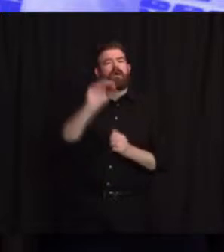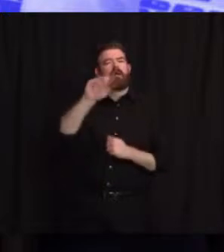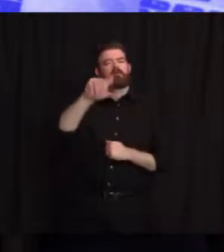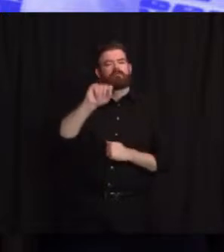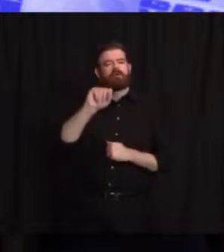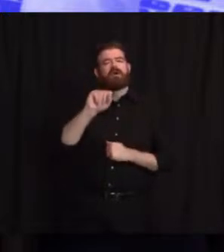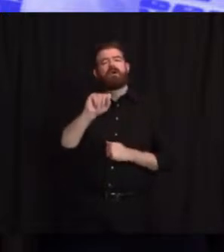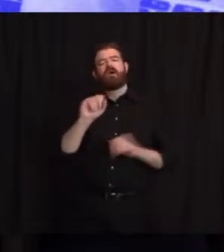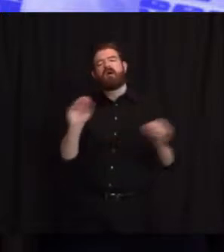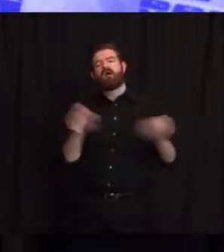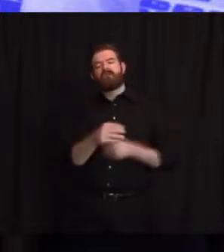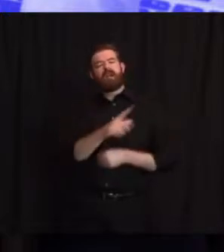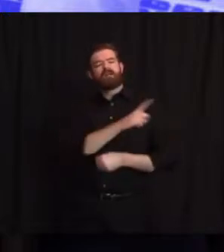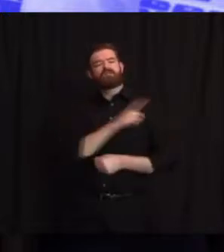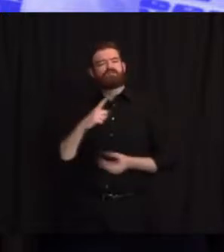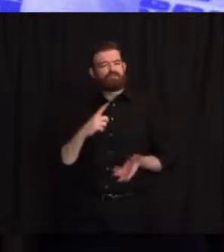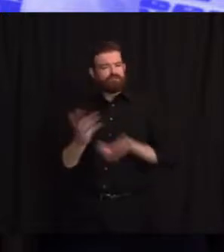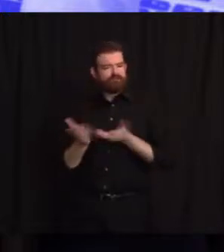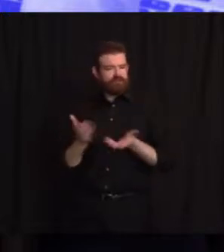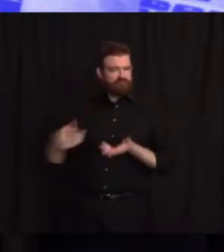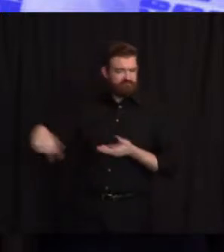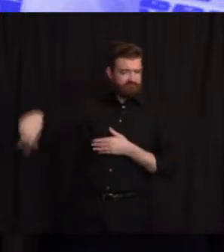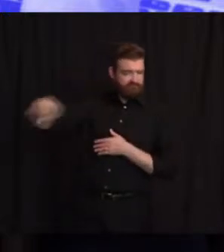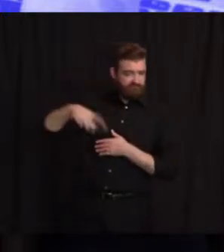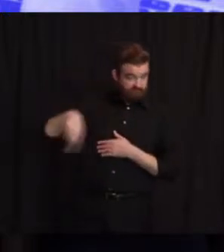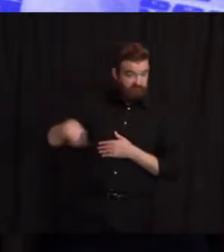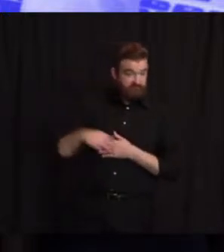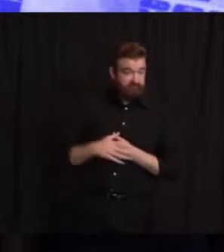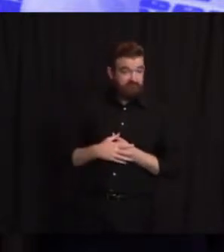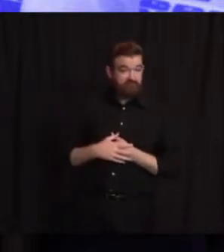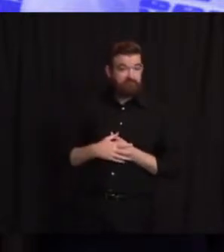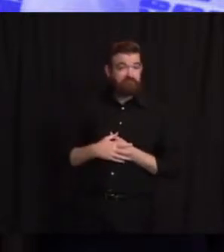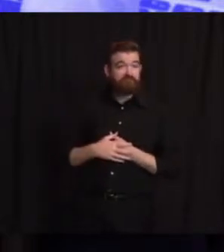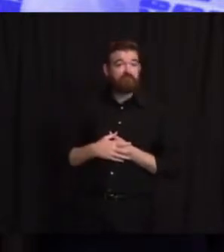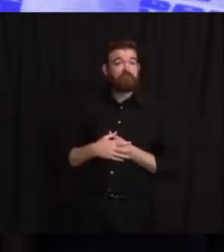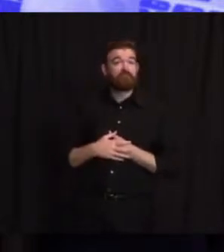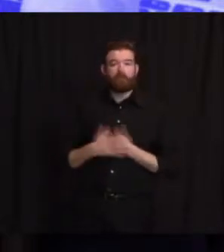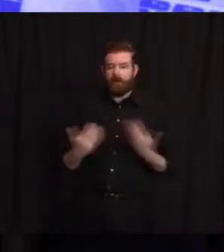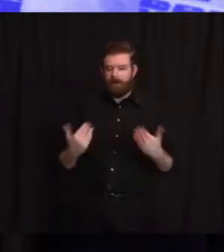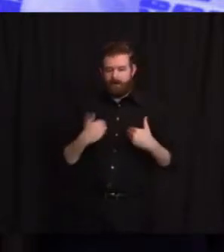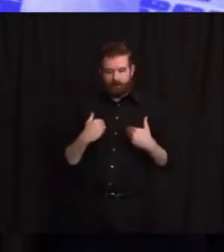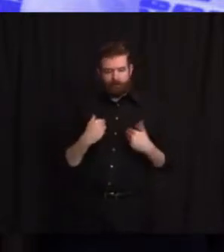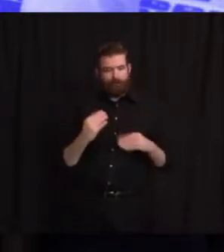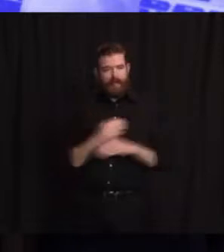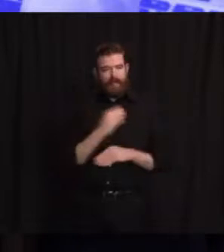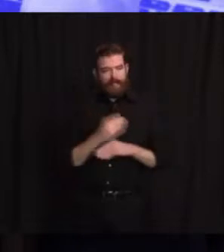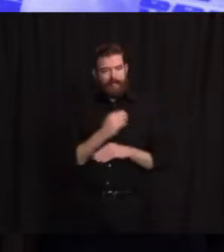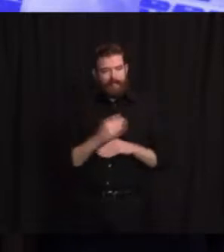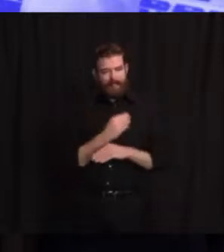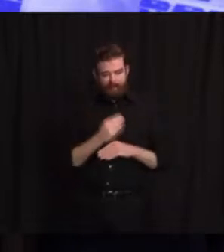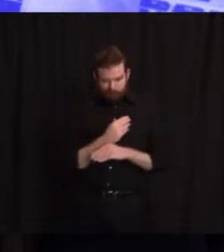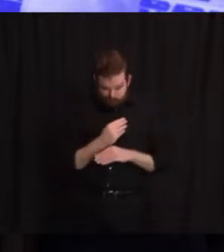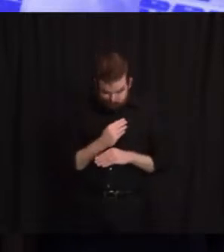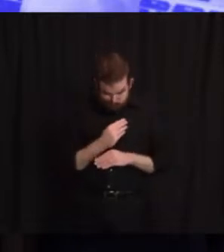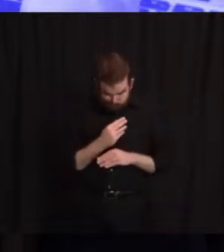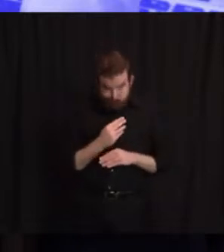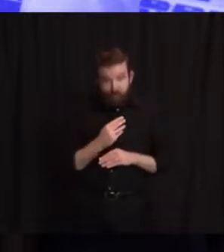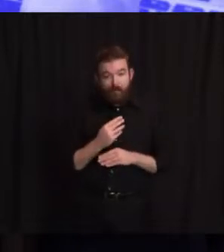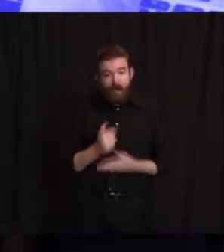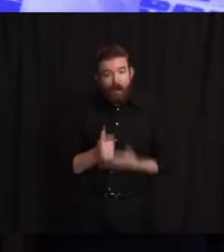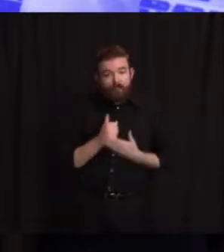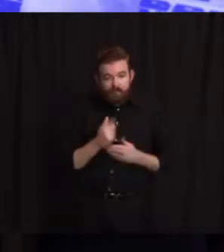It's formulaic, so that will determine whether we have to raise or decrease the gas